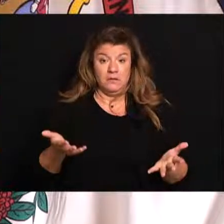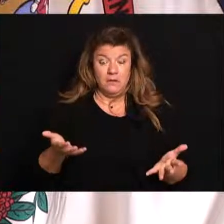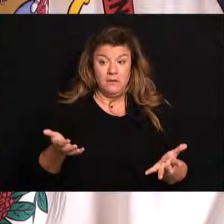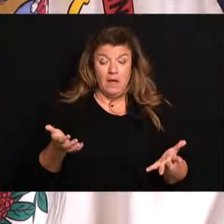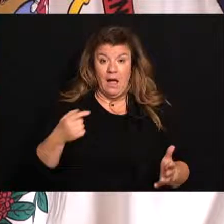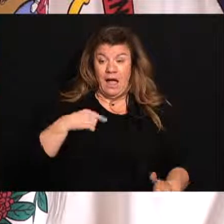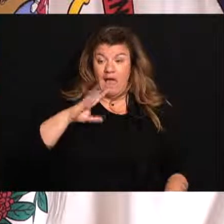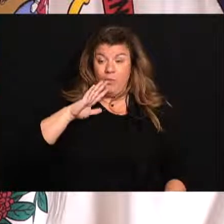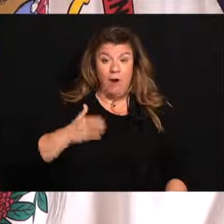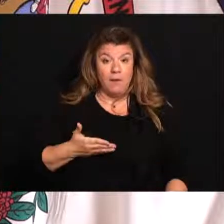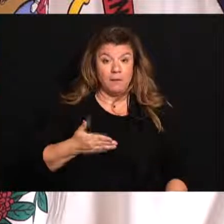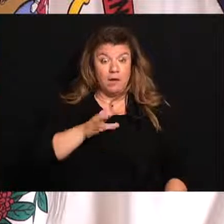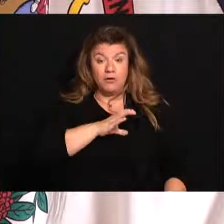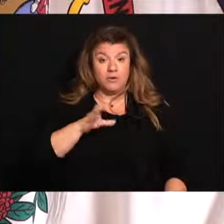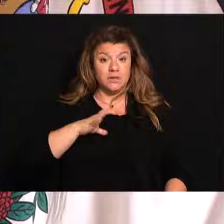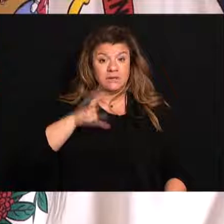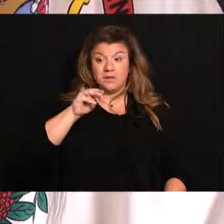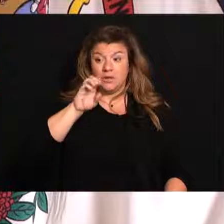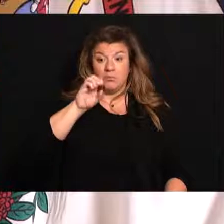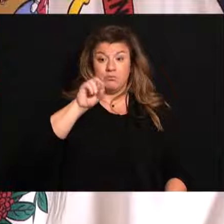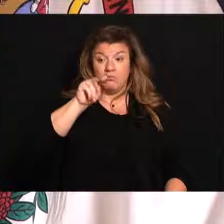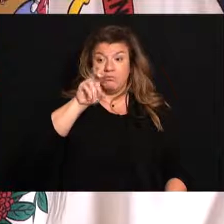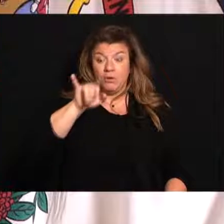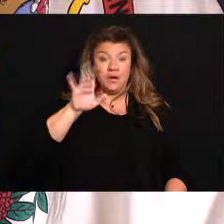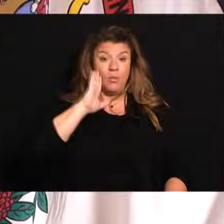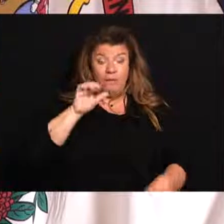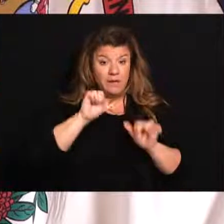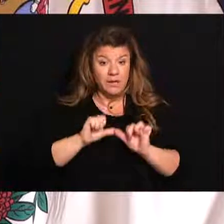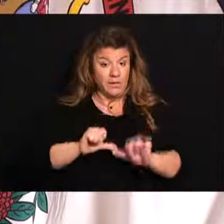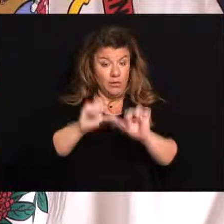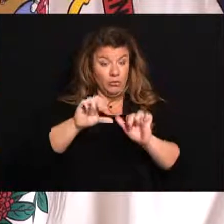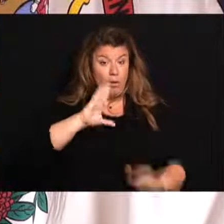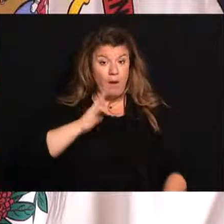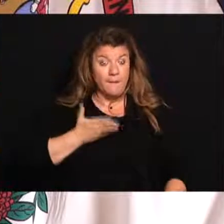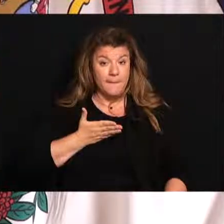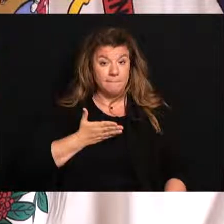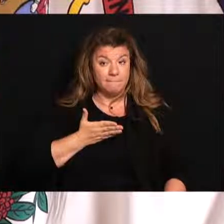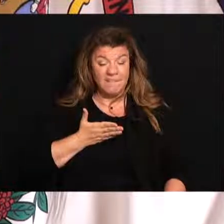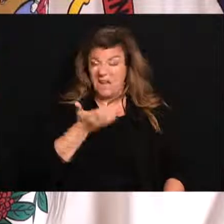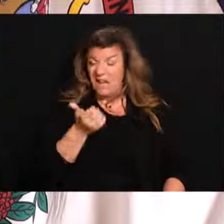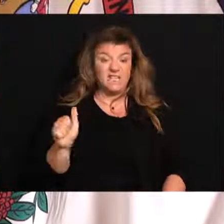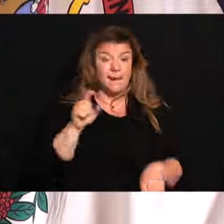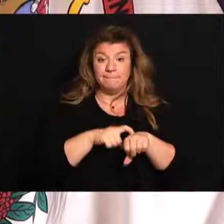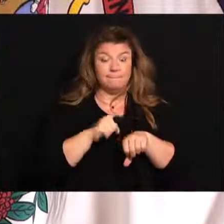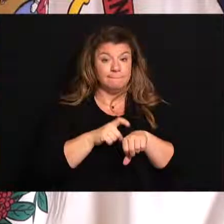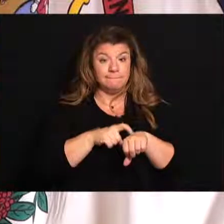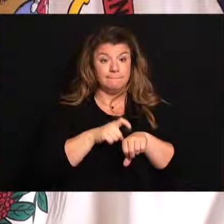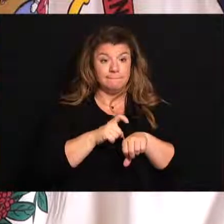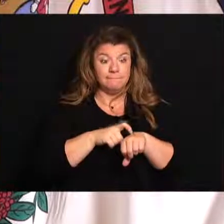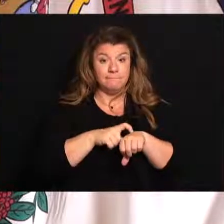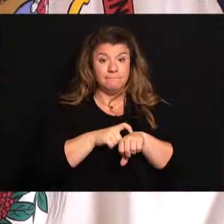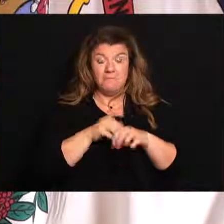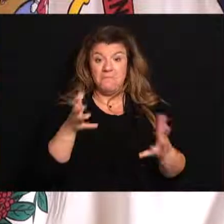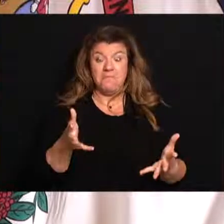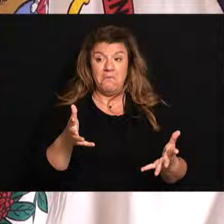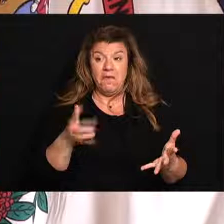welcomed Congressman Mooney and will continue to welcome Congressman Mooney at any time. All in the world I have ever said is